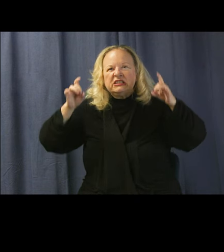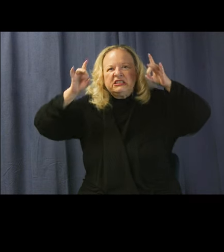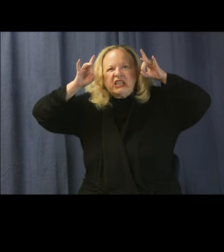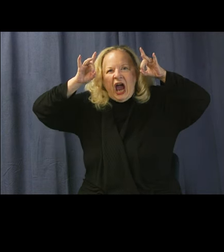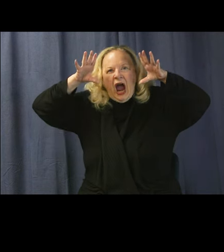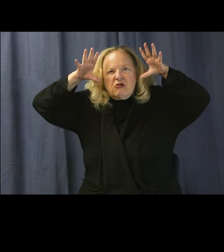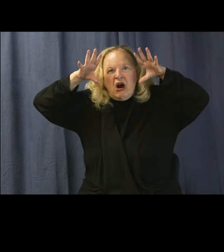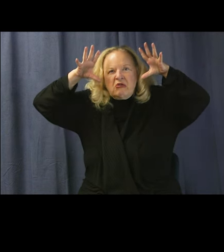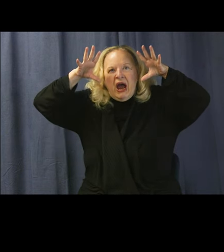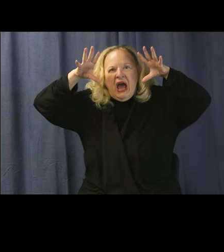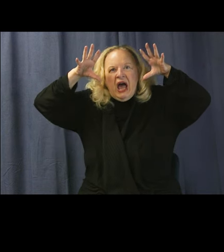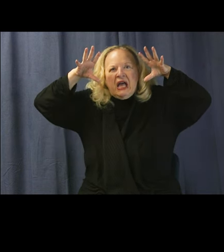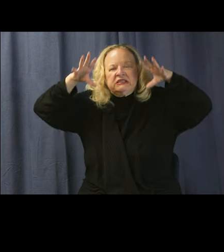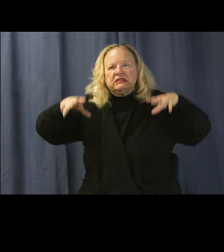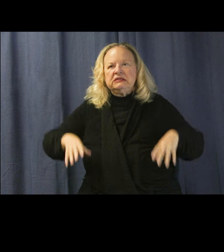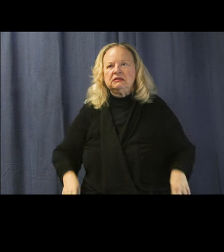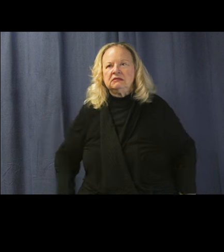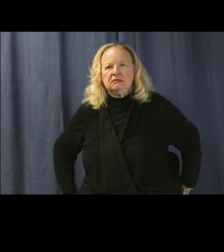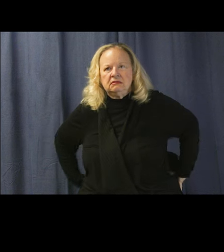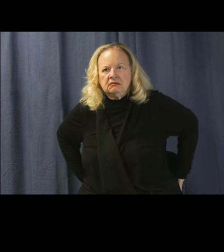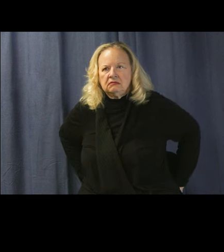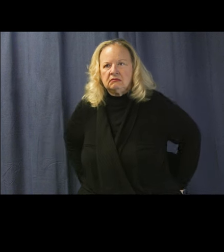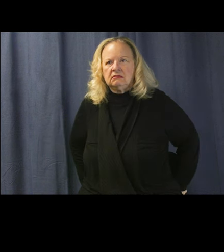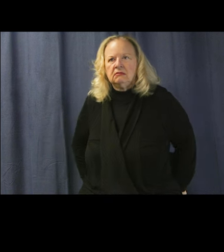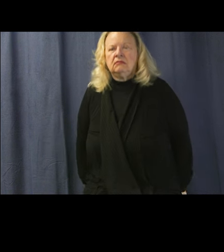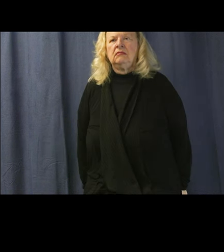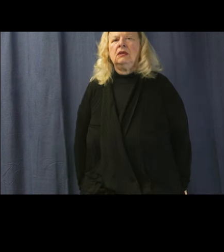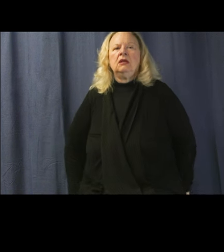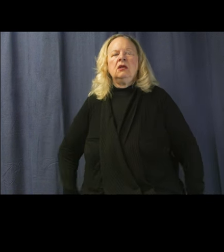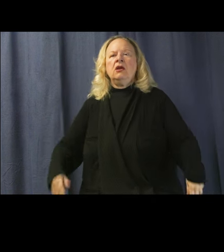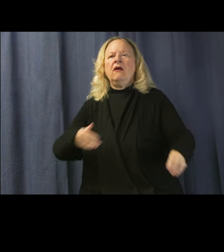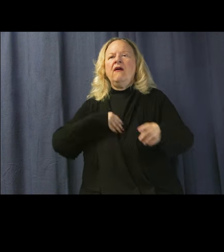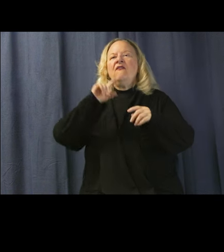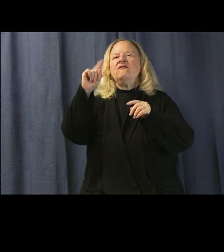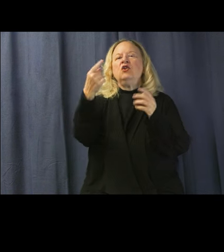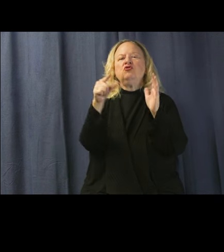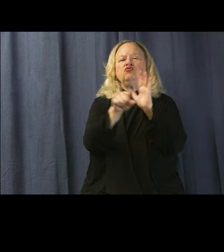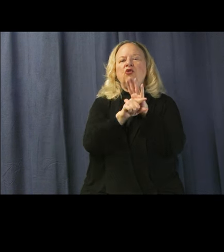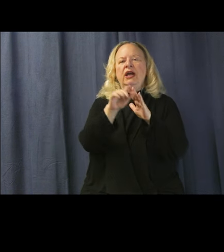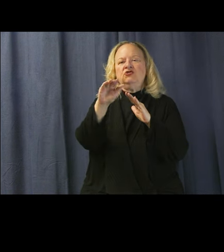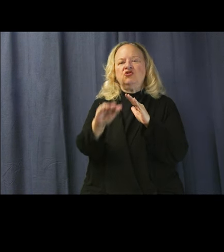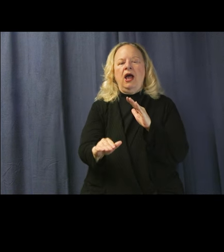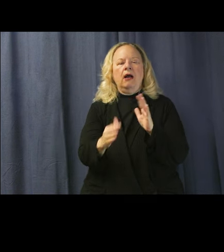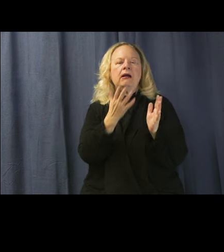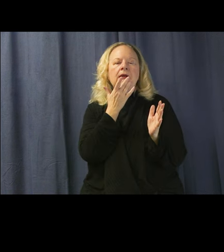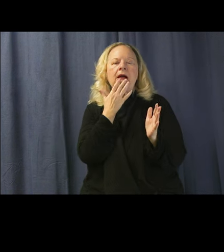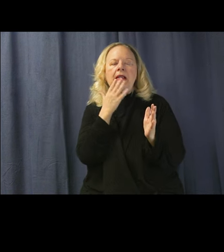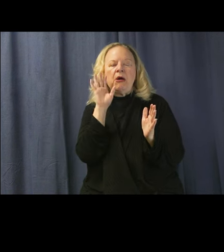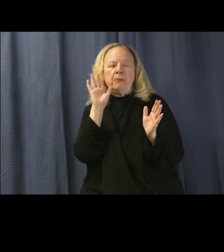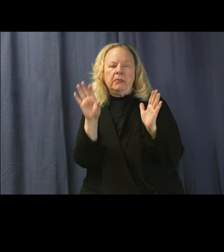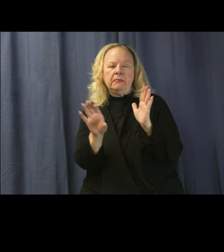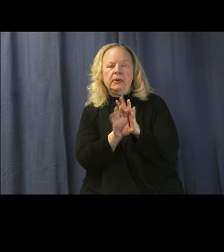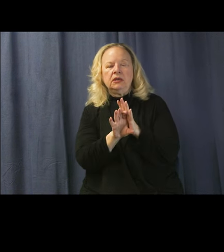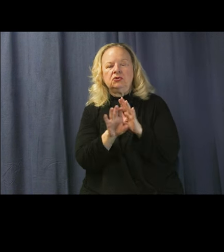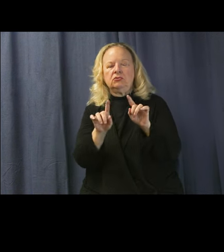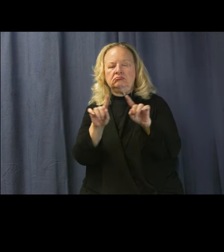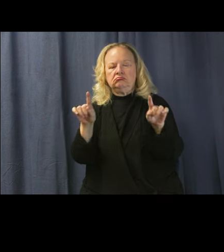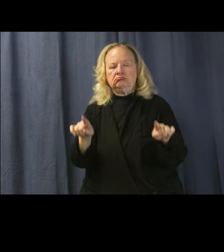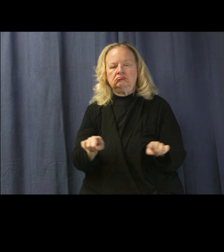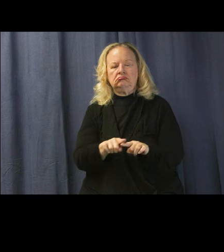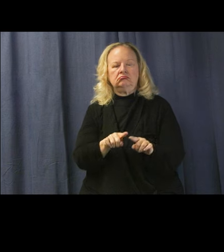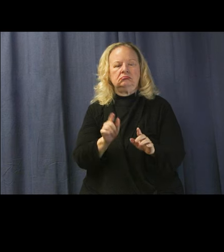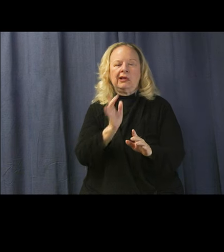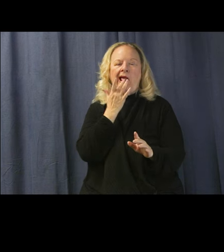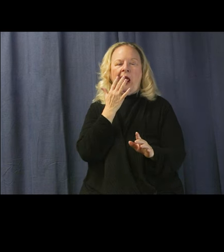And what do I mean by that? Well, when you have a first grader and they color a picture, you know they're all